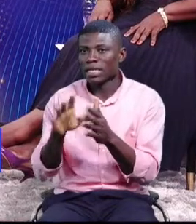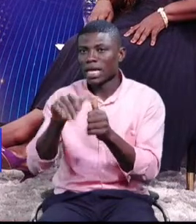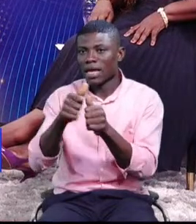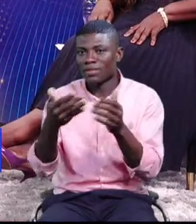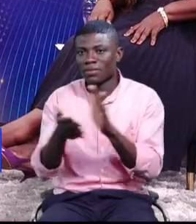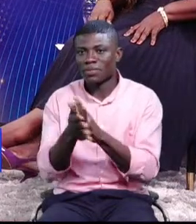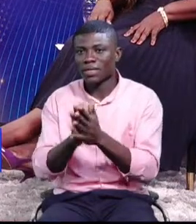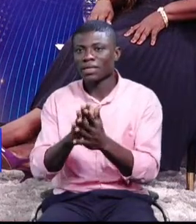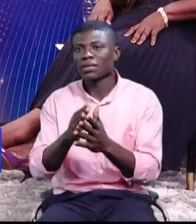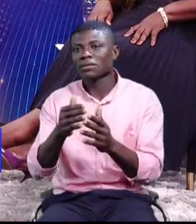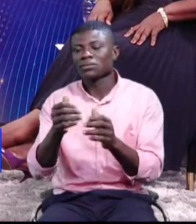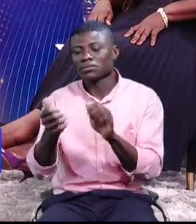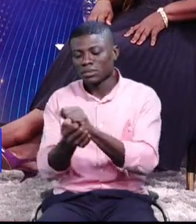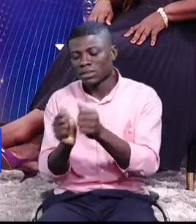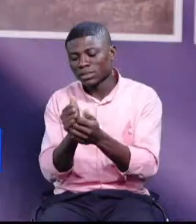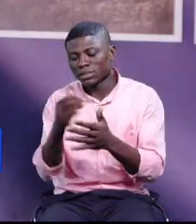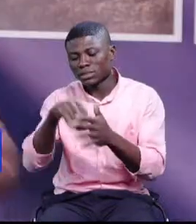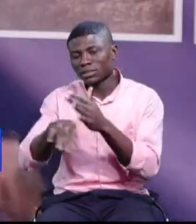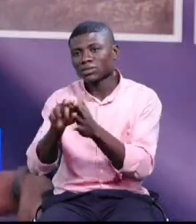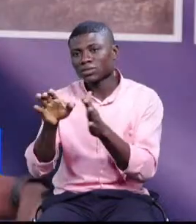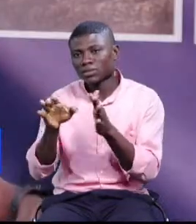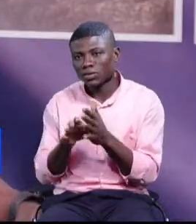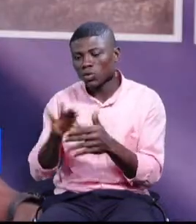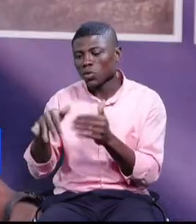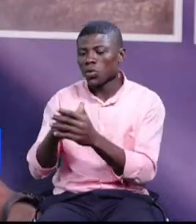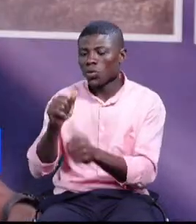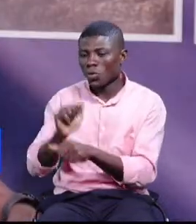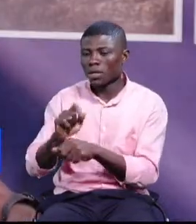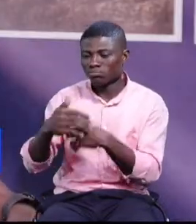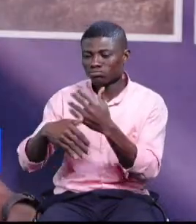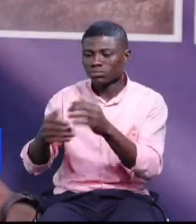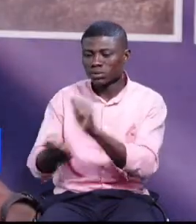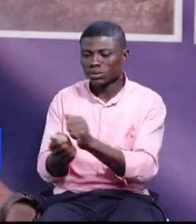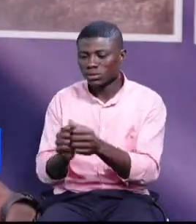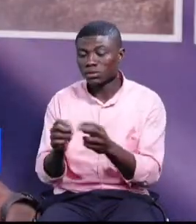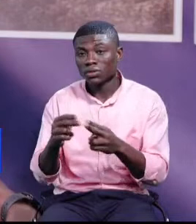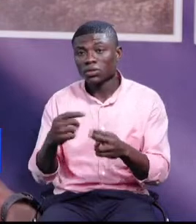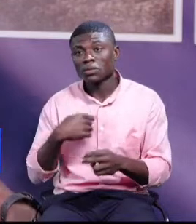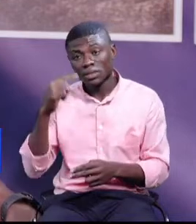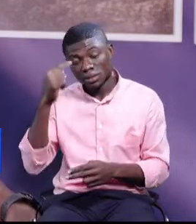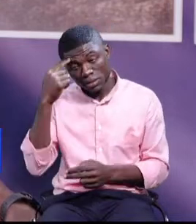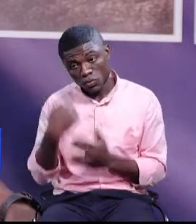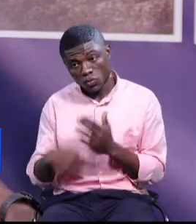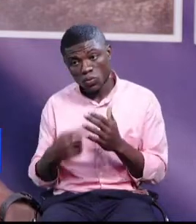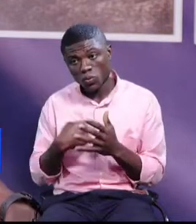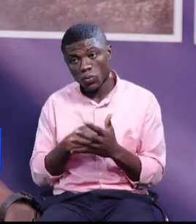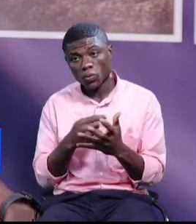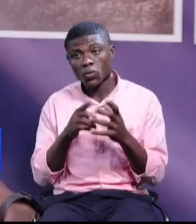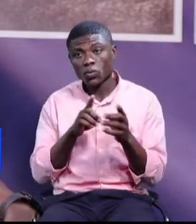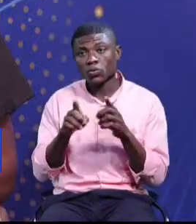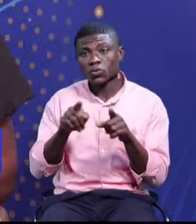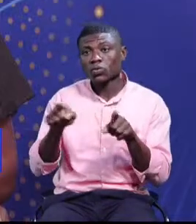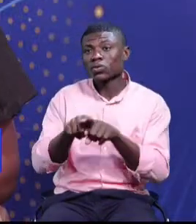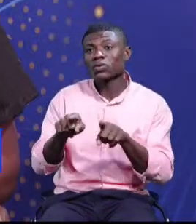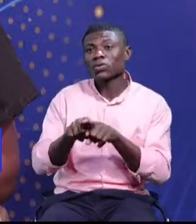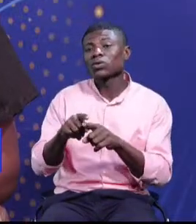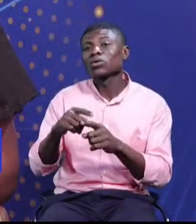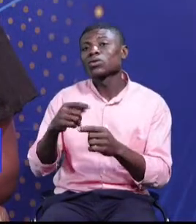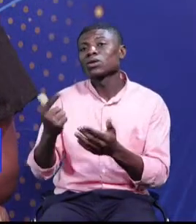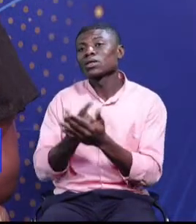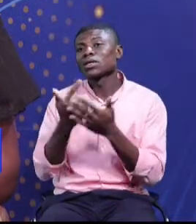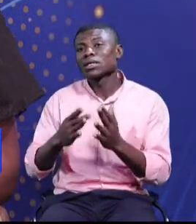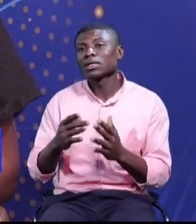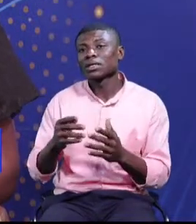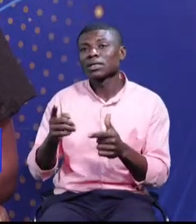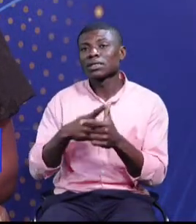Changing anything in the constitution is going to be a whole lot of work. I know. So I think what we once traditionally knew as what a Ghanaian is, I think